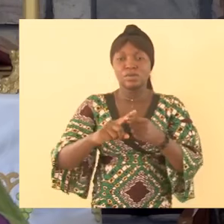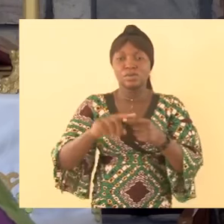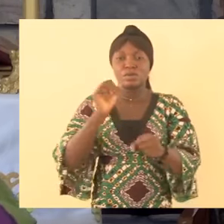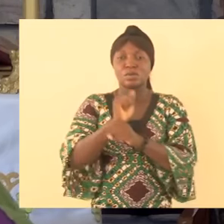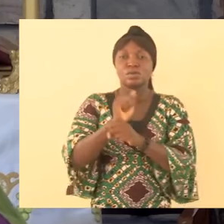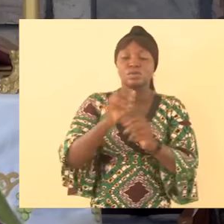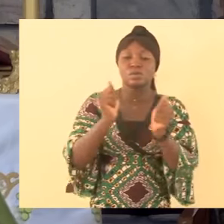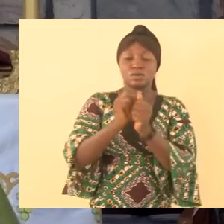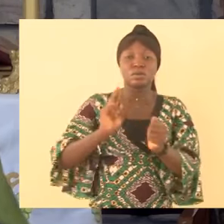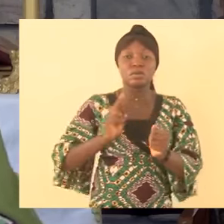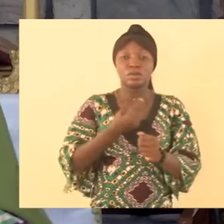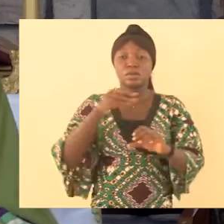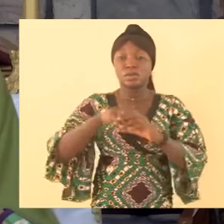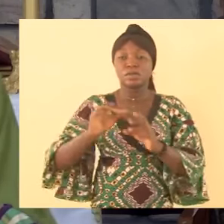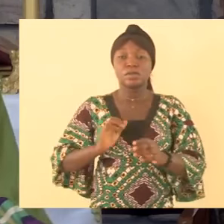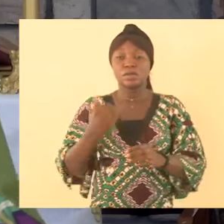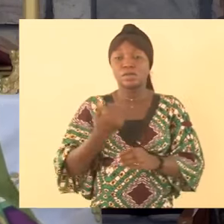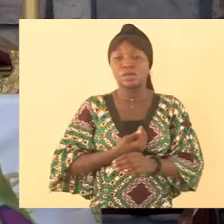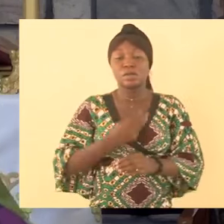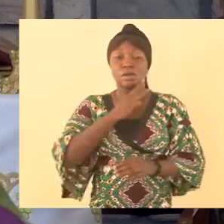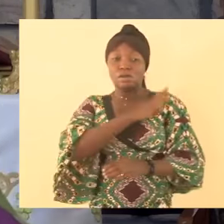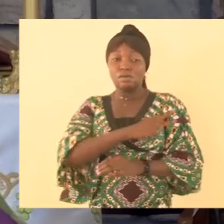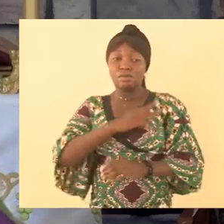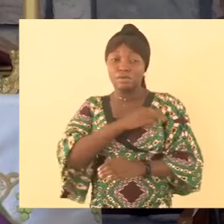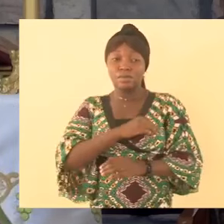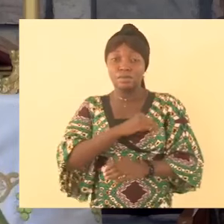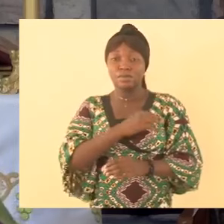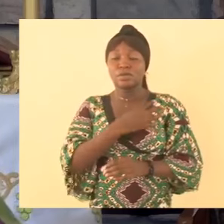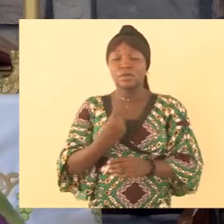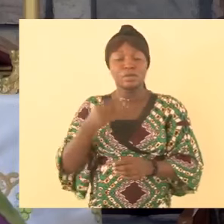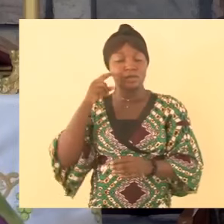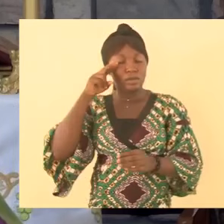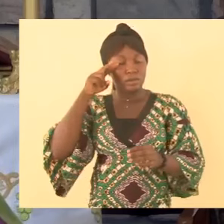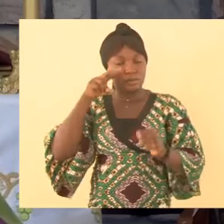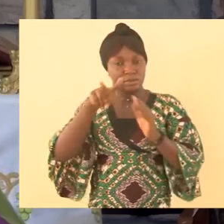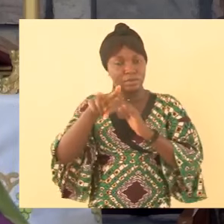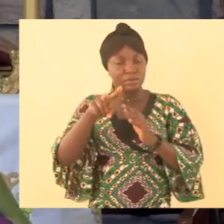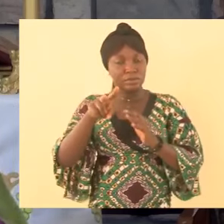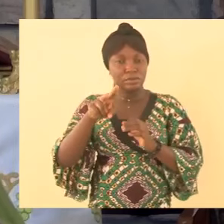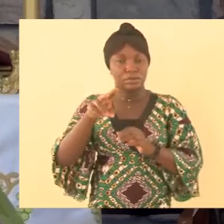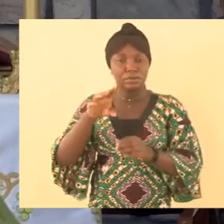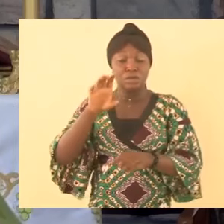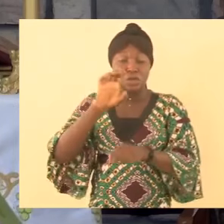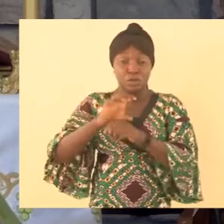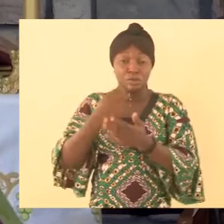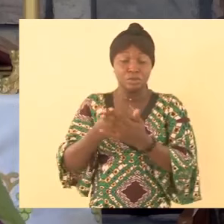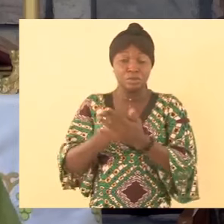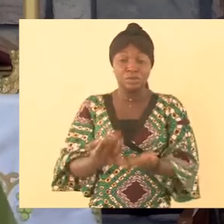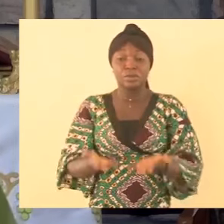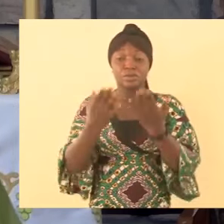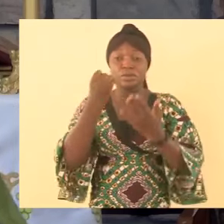to participate with us in our vision and our mission. Church